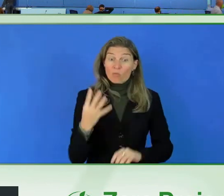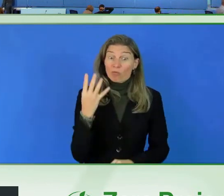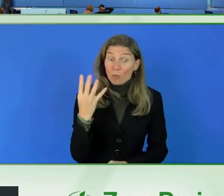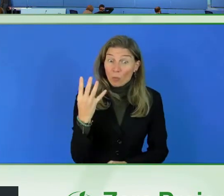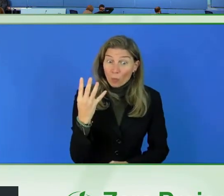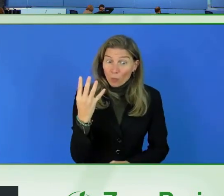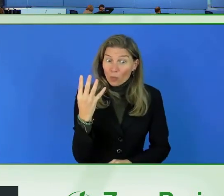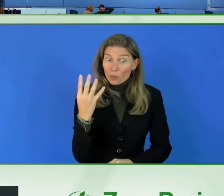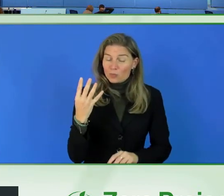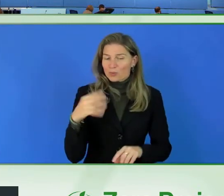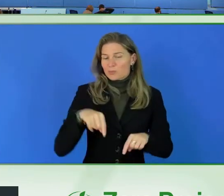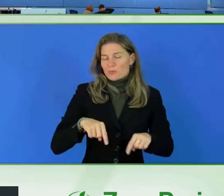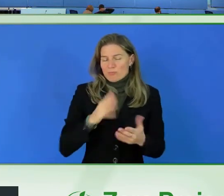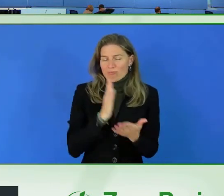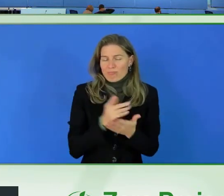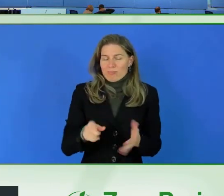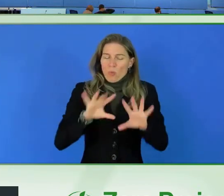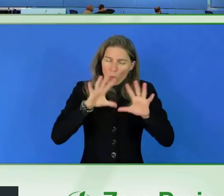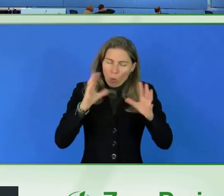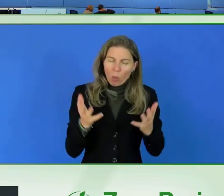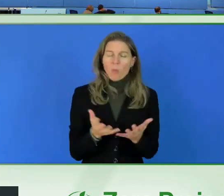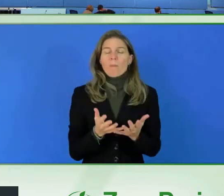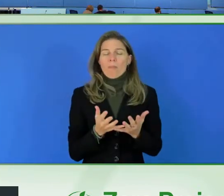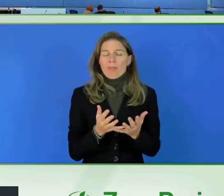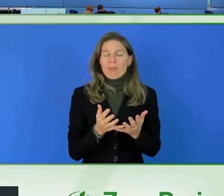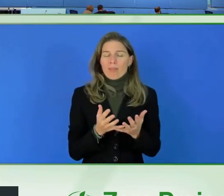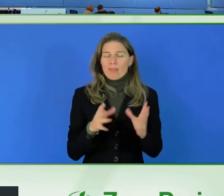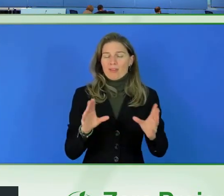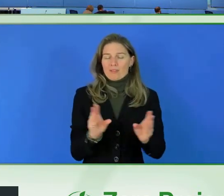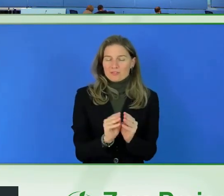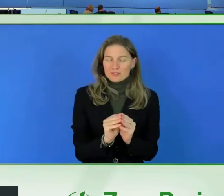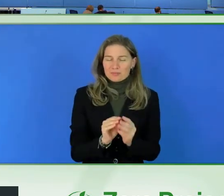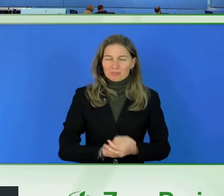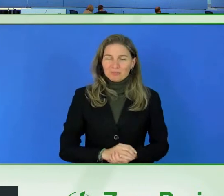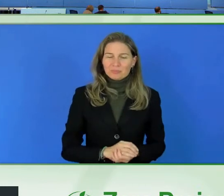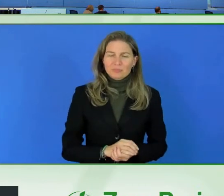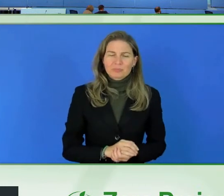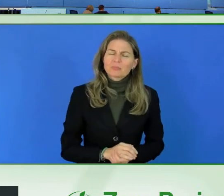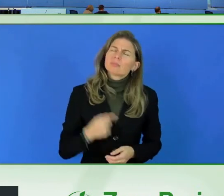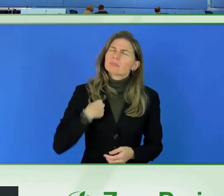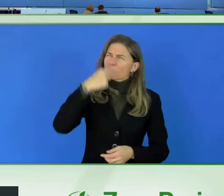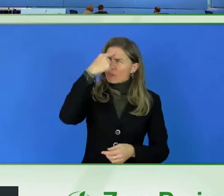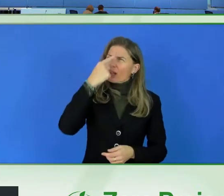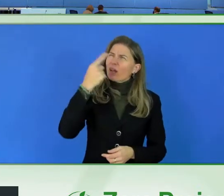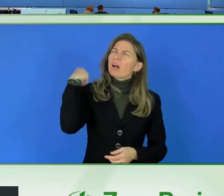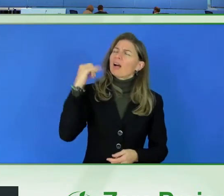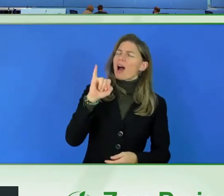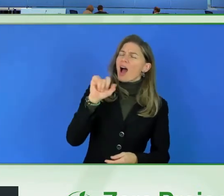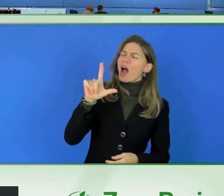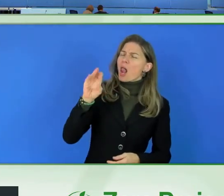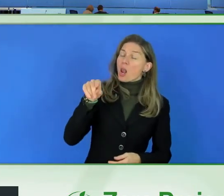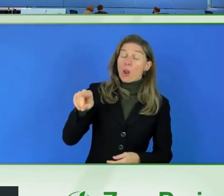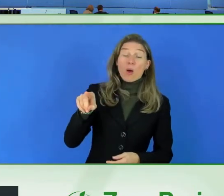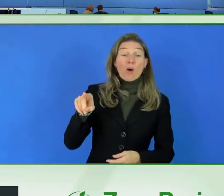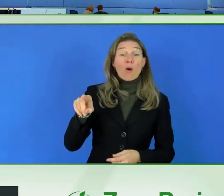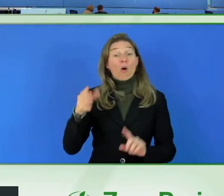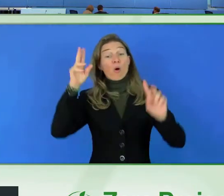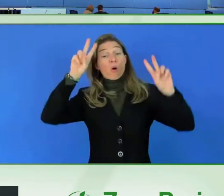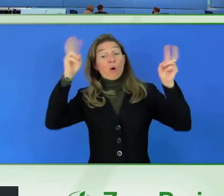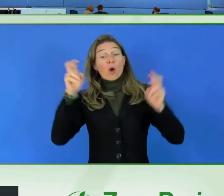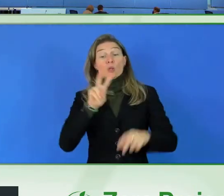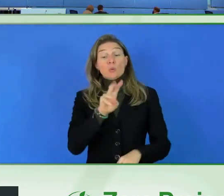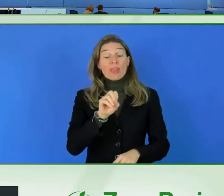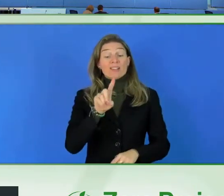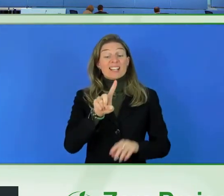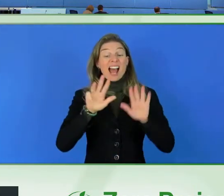And I was just thinking when the ILO launched its Future of Work report at the end of 2019, just before